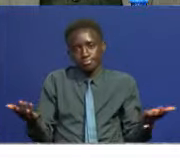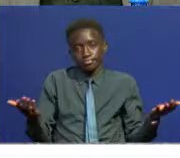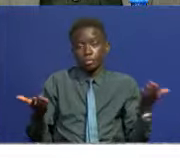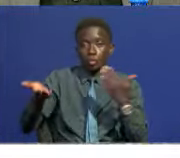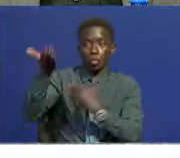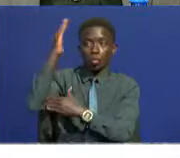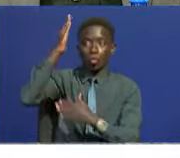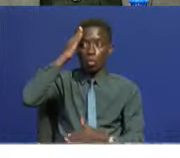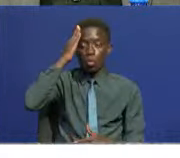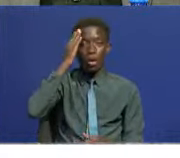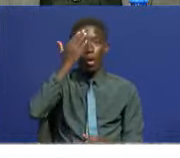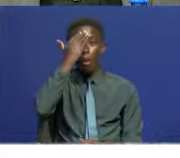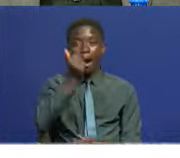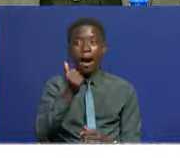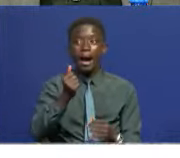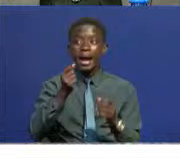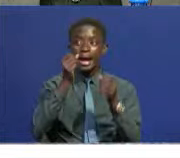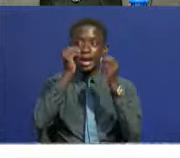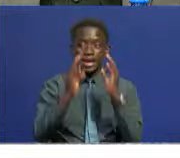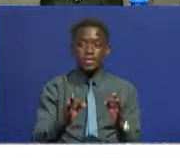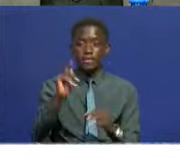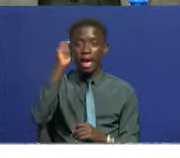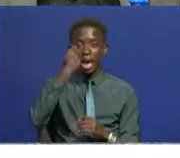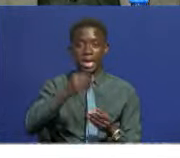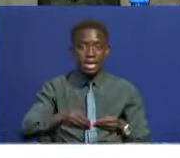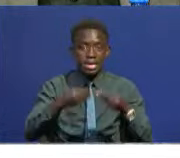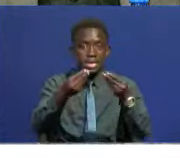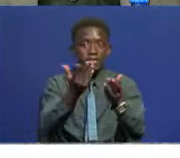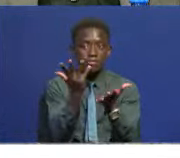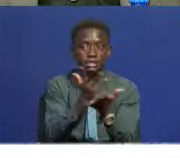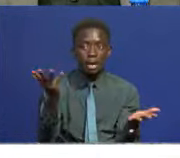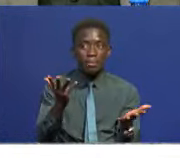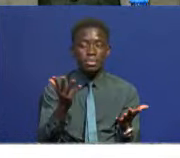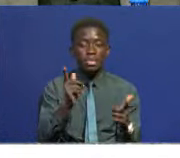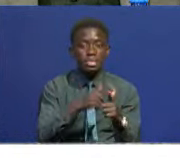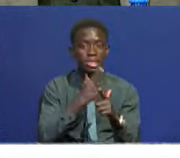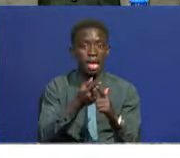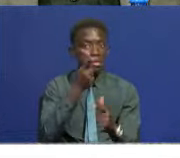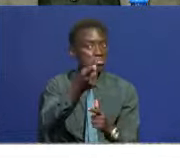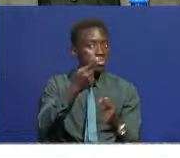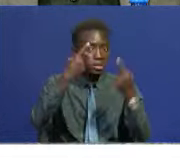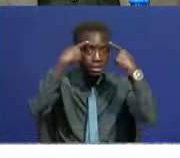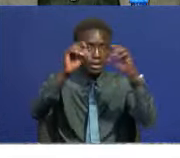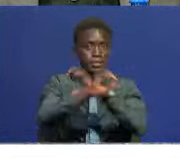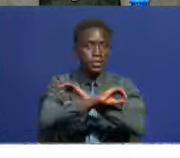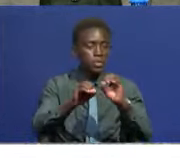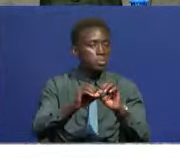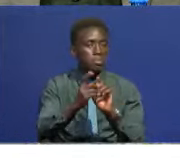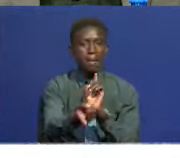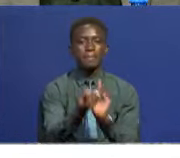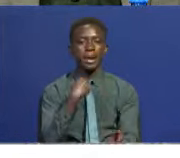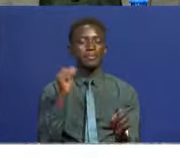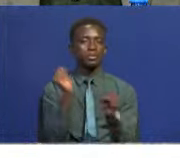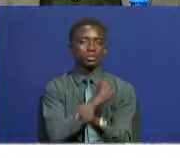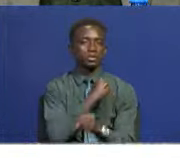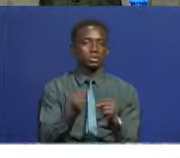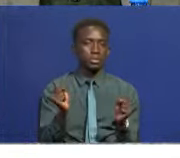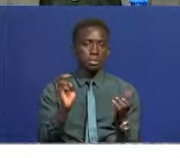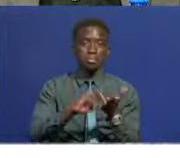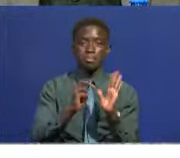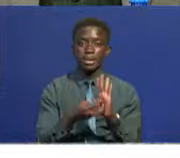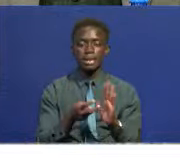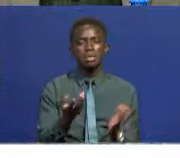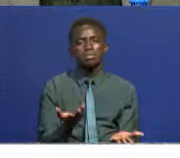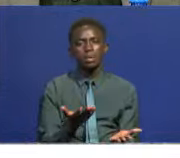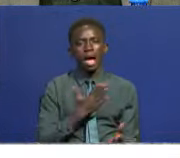you are given something and that thing does not work, you have nowhere to return it back. It's the nature of our nation that we don't